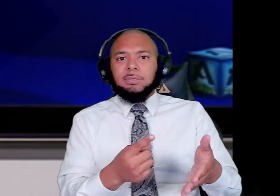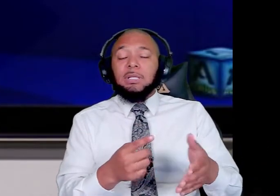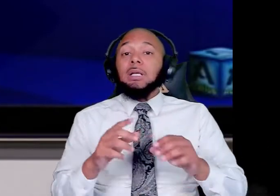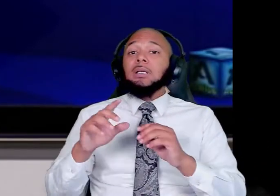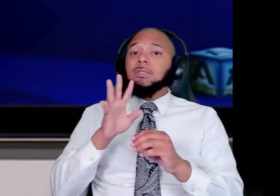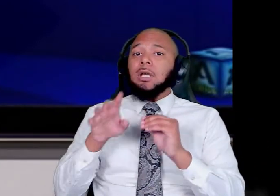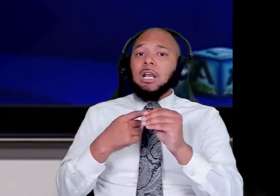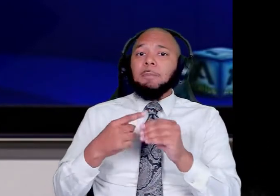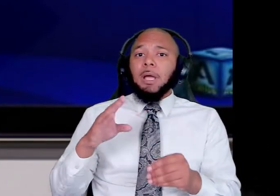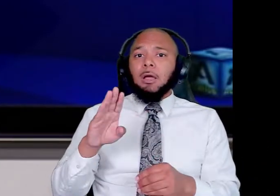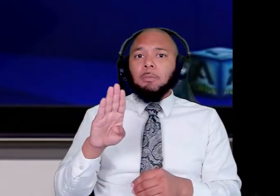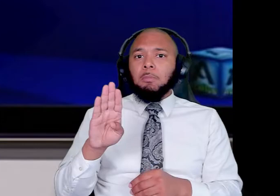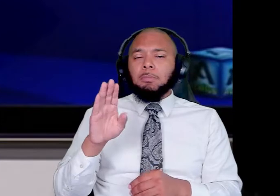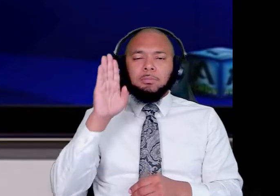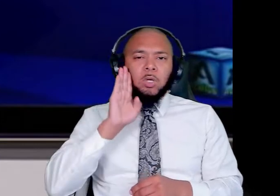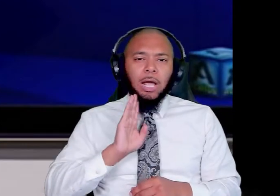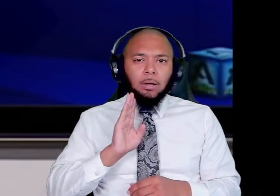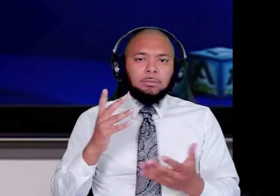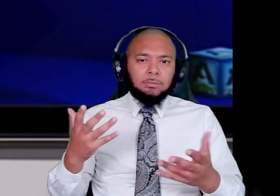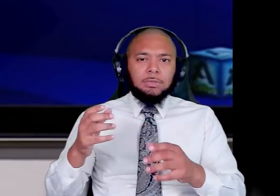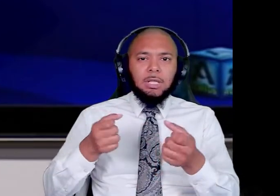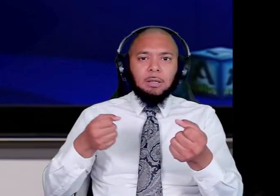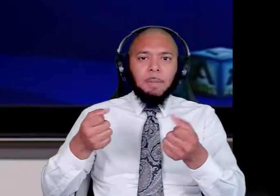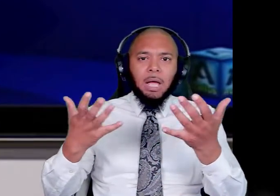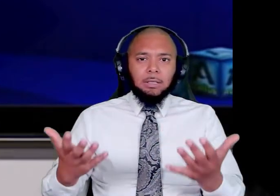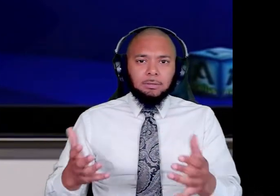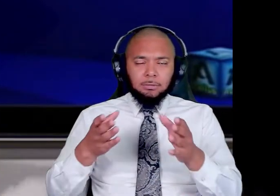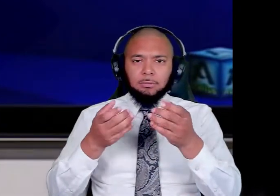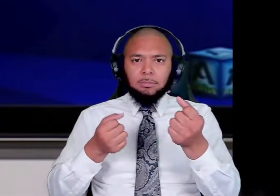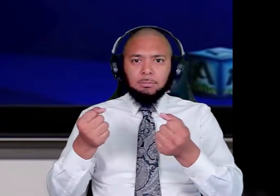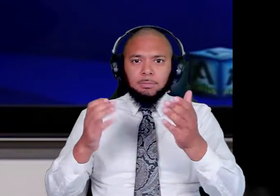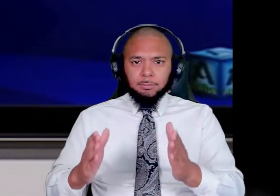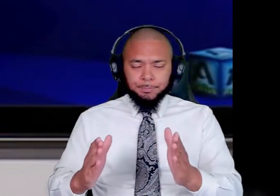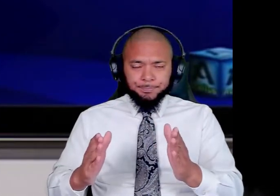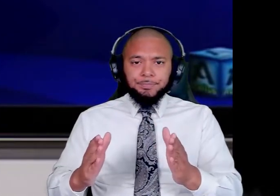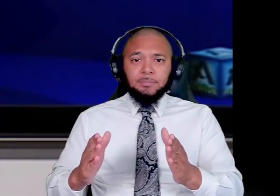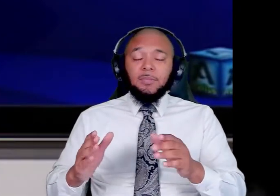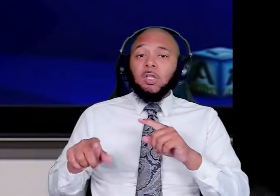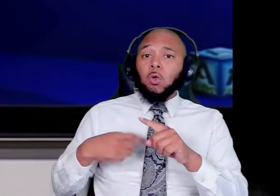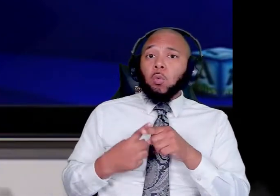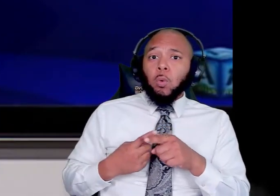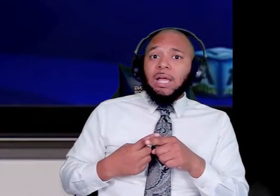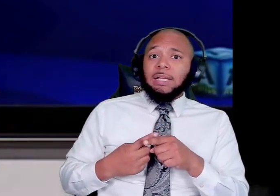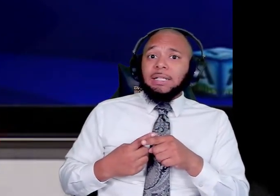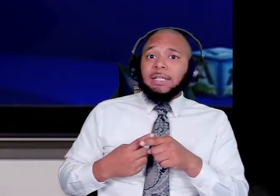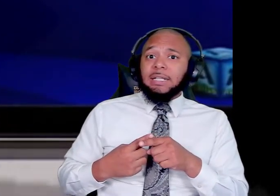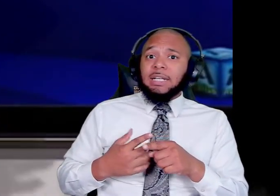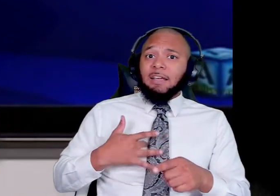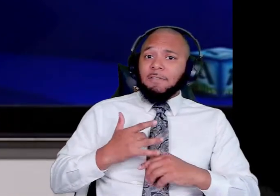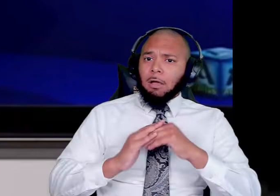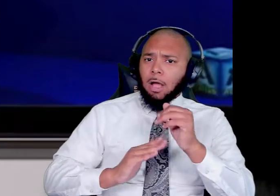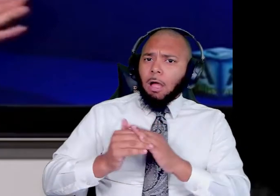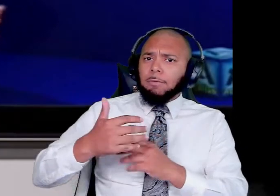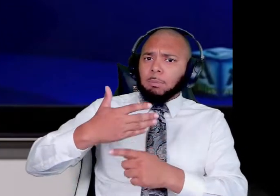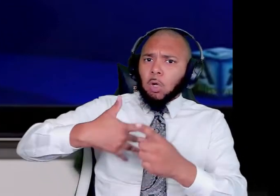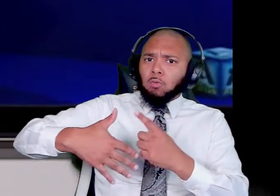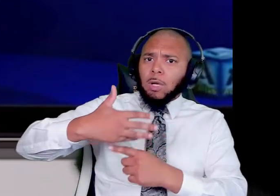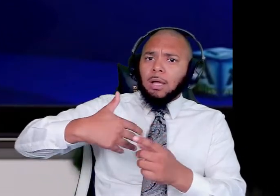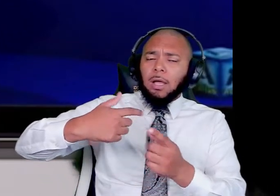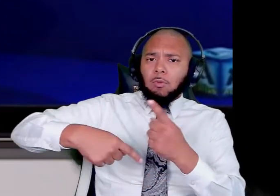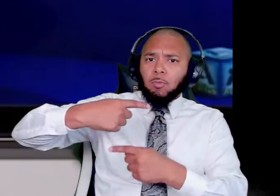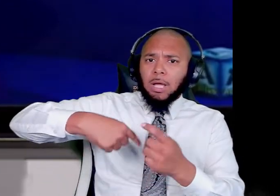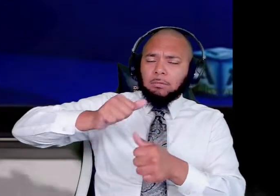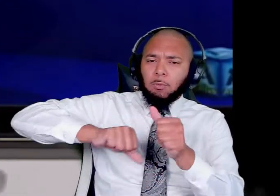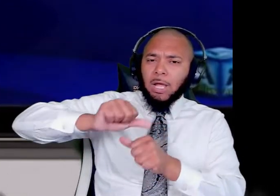pilot that he's the cub for. And when he becomes unafraid of him, now all at once he's turning on him and he wants to correct